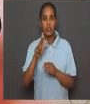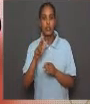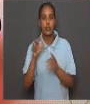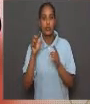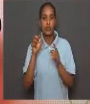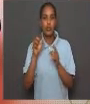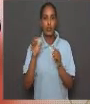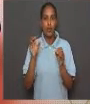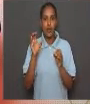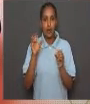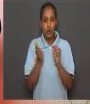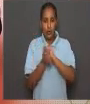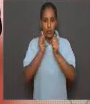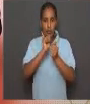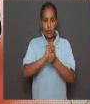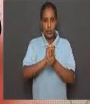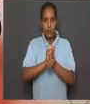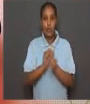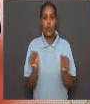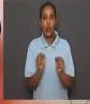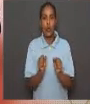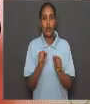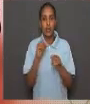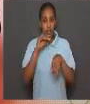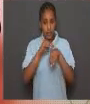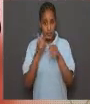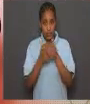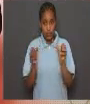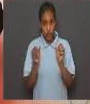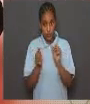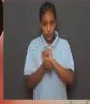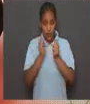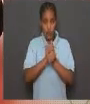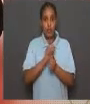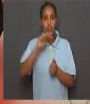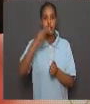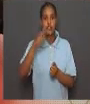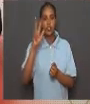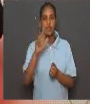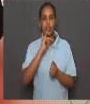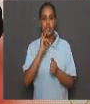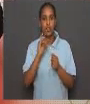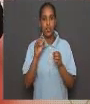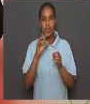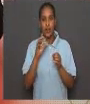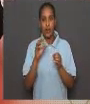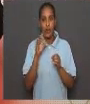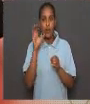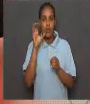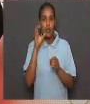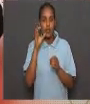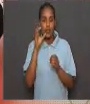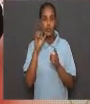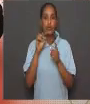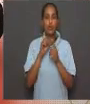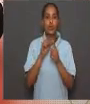to a cooling coil. At this coil, the ammonia gas condenses into